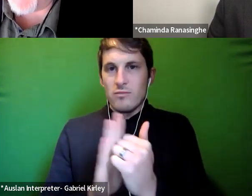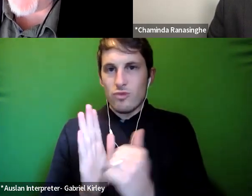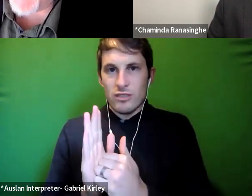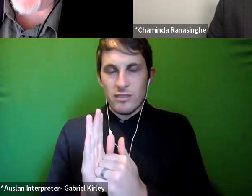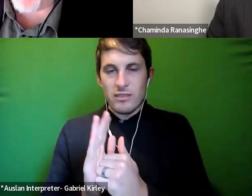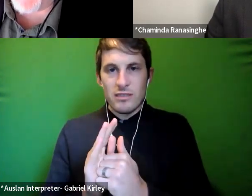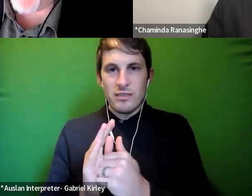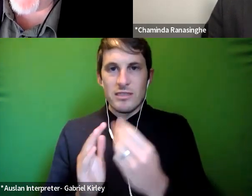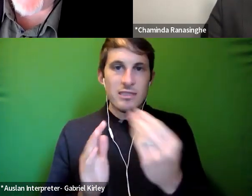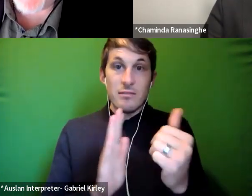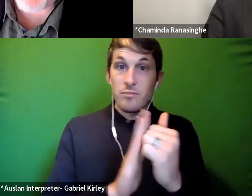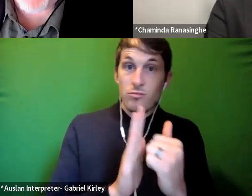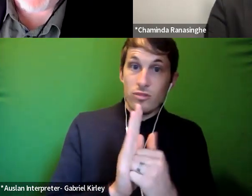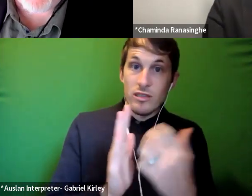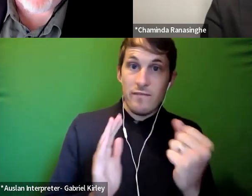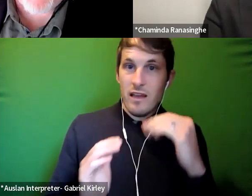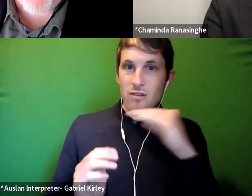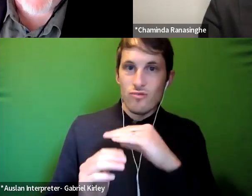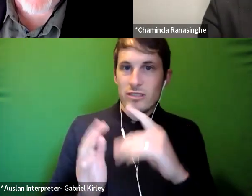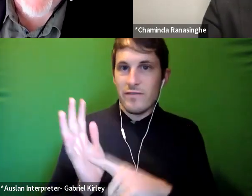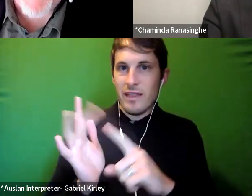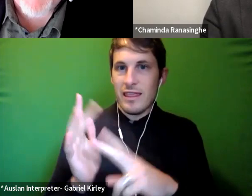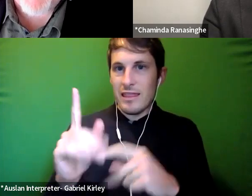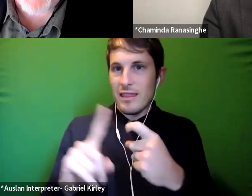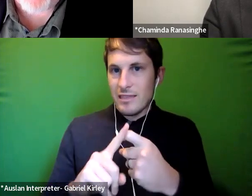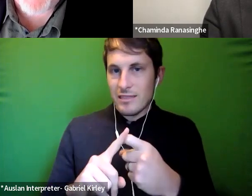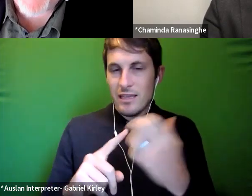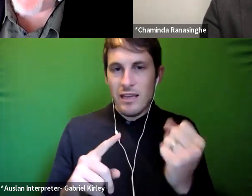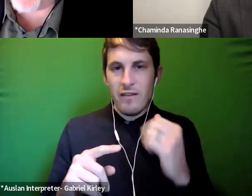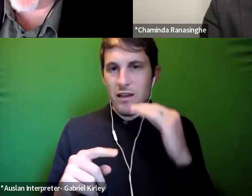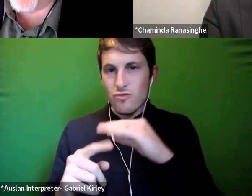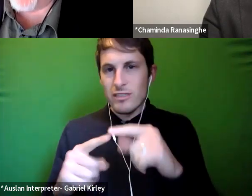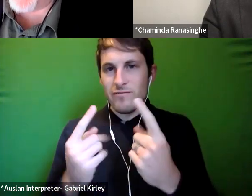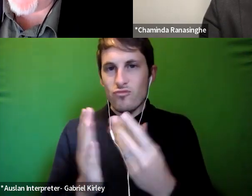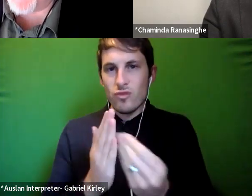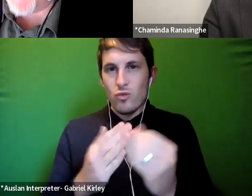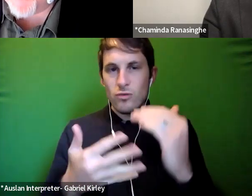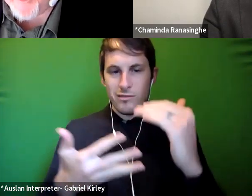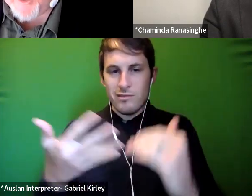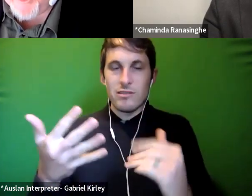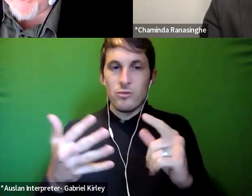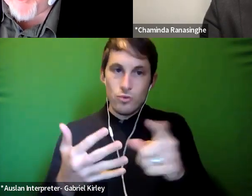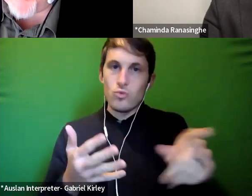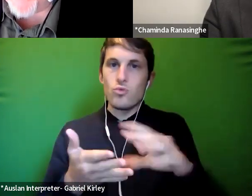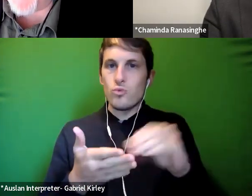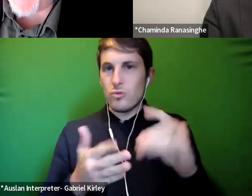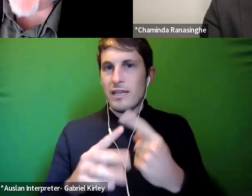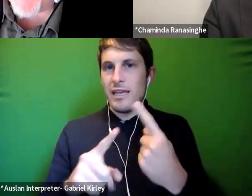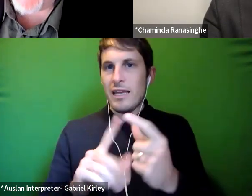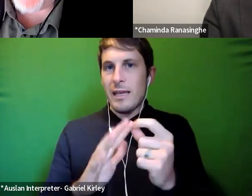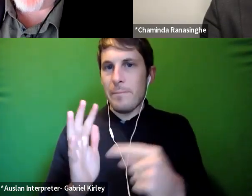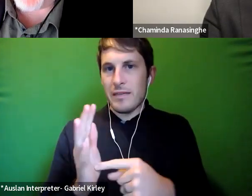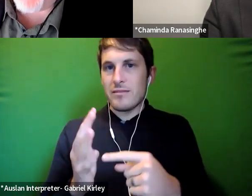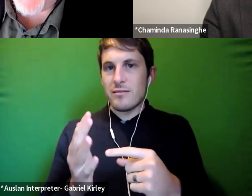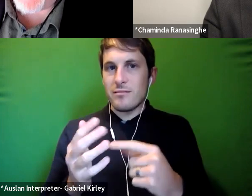the case of some subjects that I've seen, you know, there's hundreds of links going out. There's hundreds of different resources that students are expected to interact with. So academics